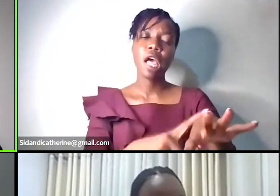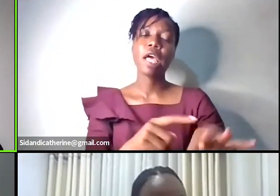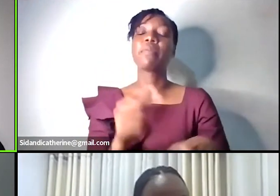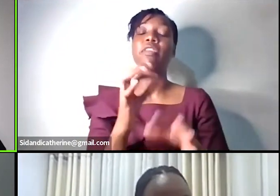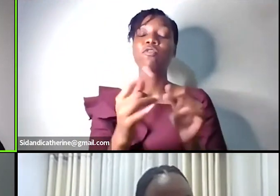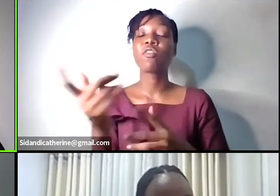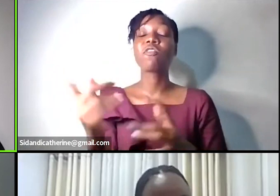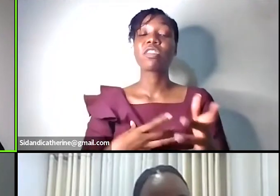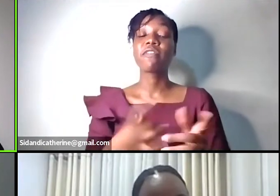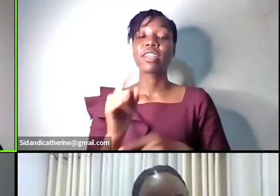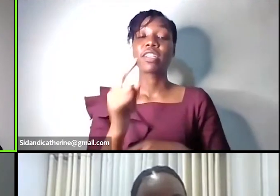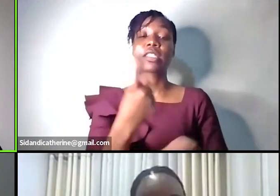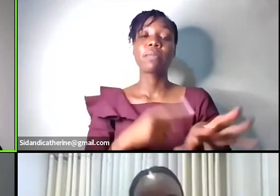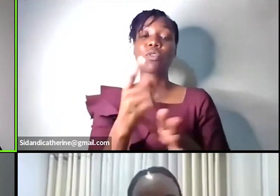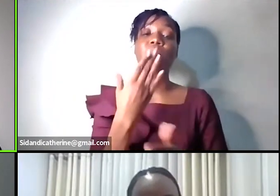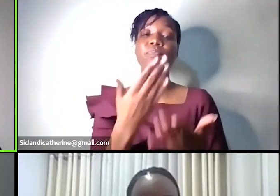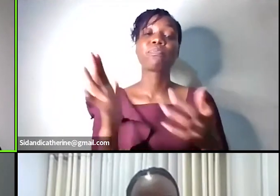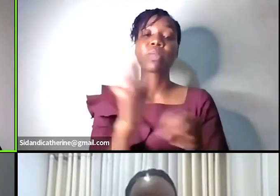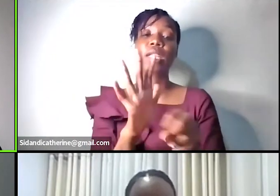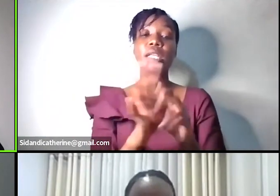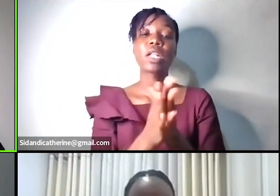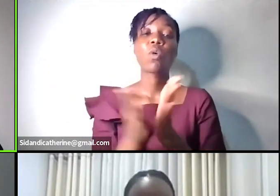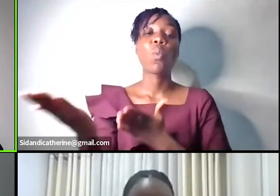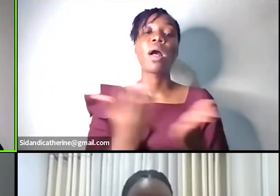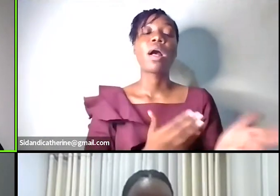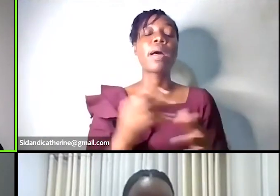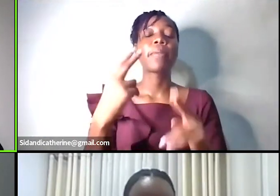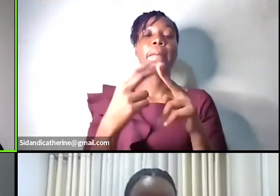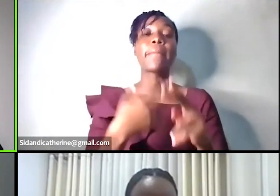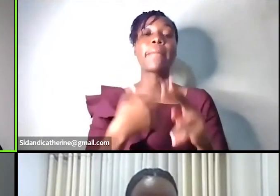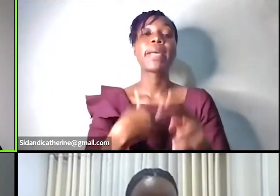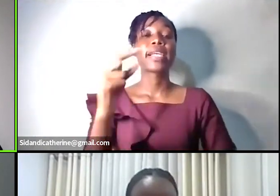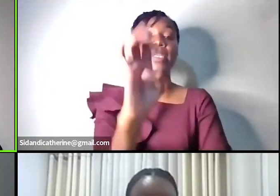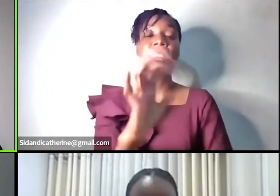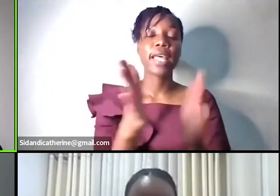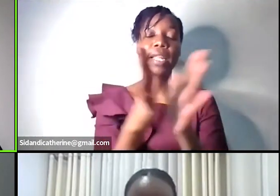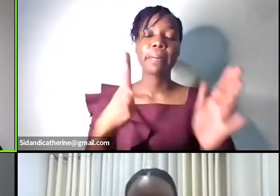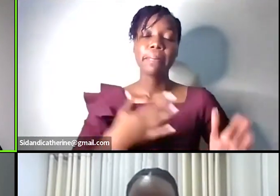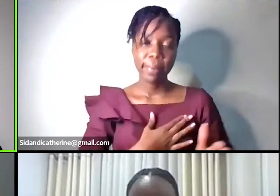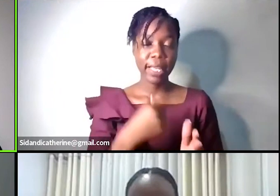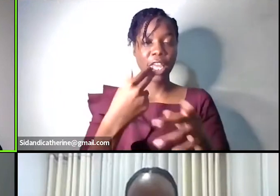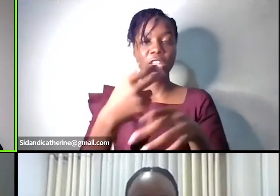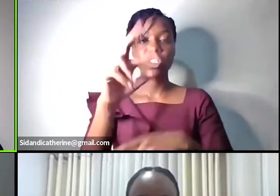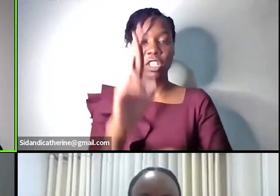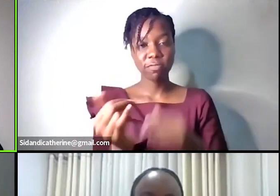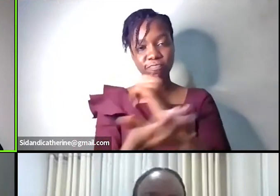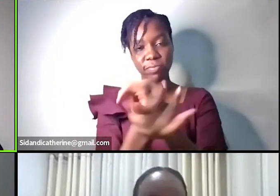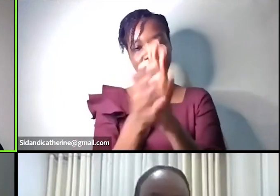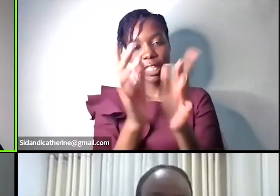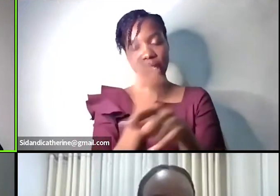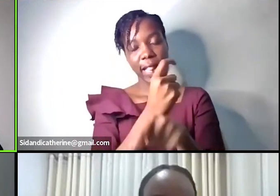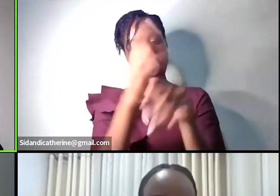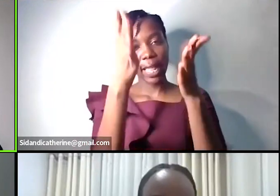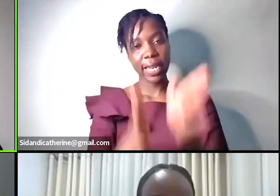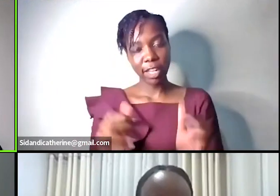And my name is Grace Nzula. I'm an HR consultant and trainer with Atara Solutions. You are